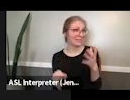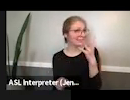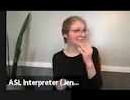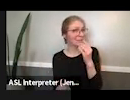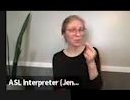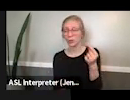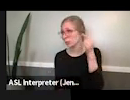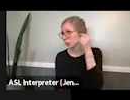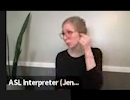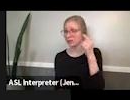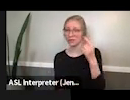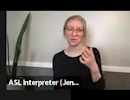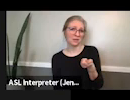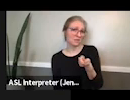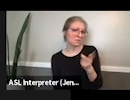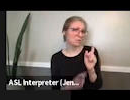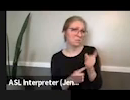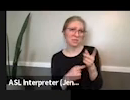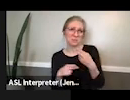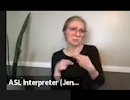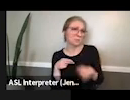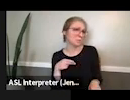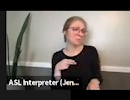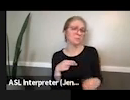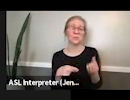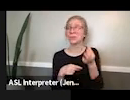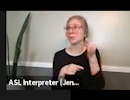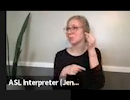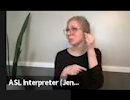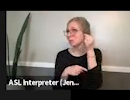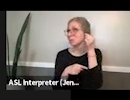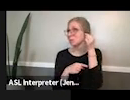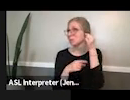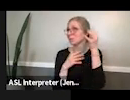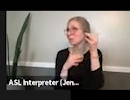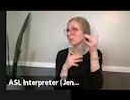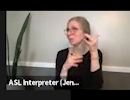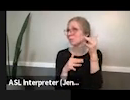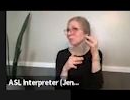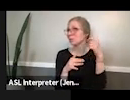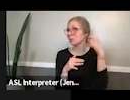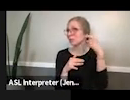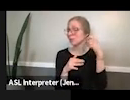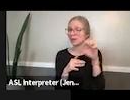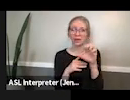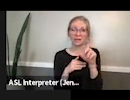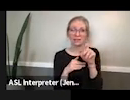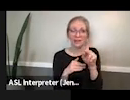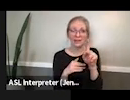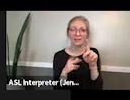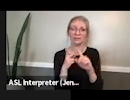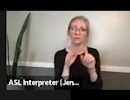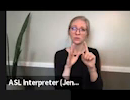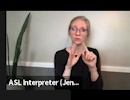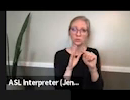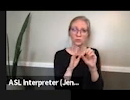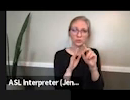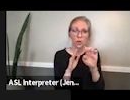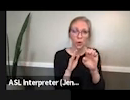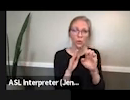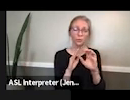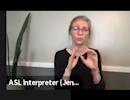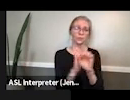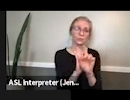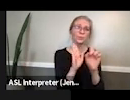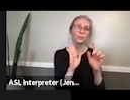takes a few minutes. They just put this in the baby's ear. They play clicks, they play tones, and a